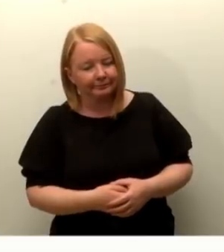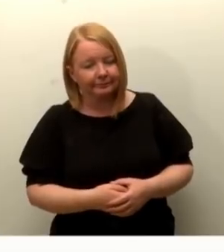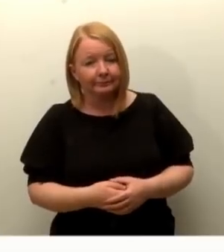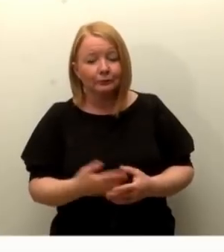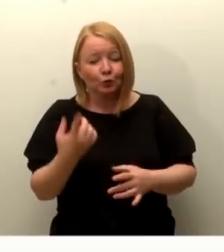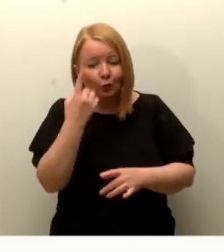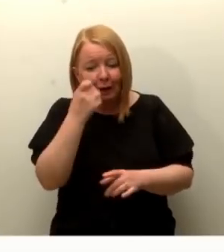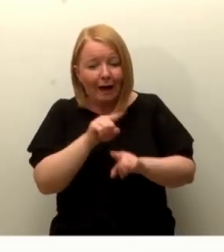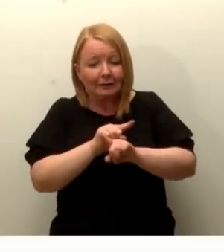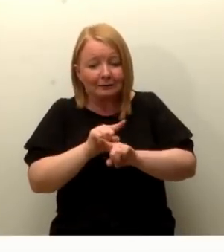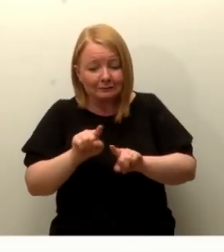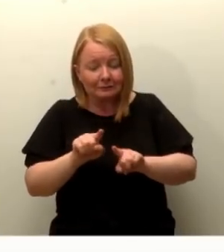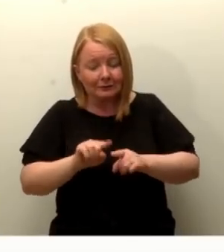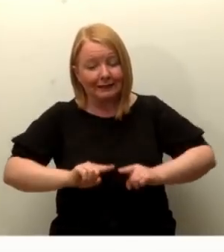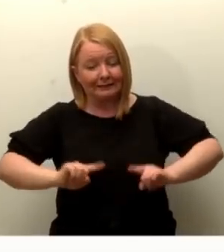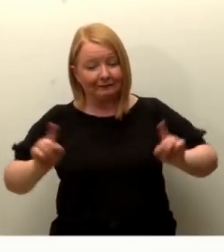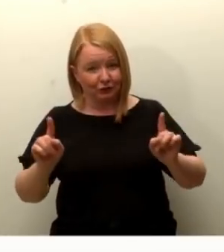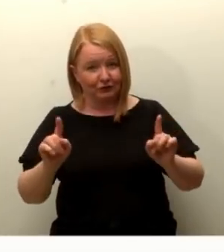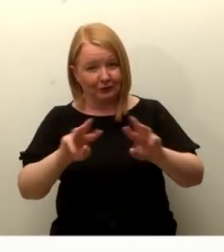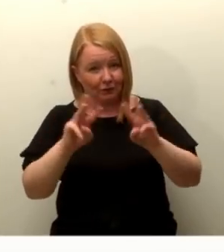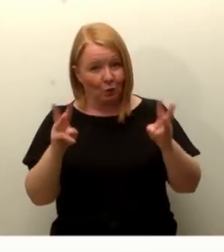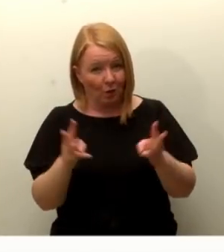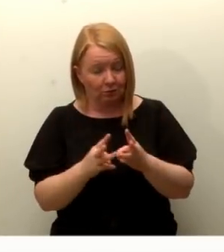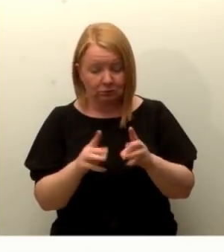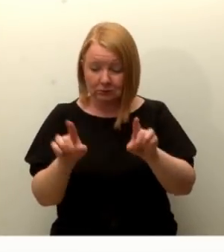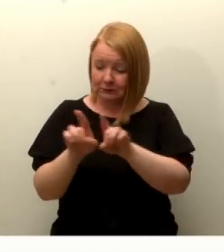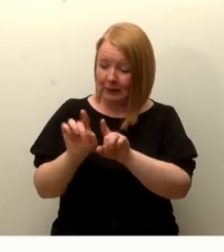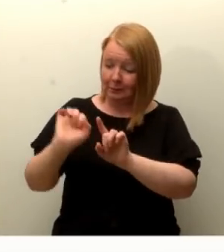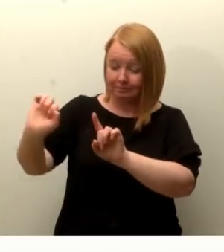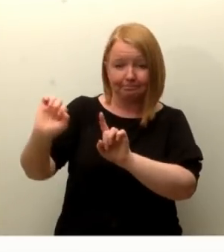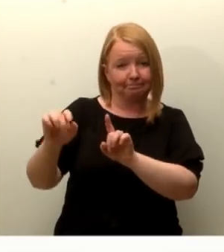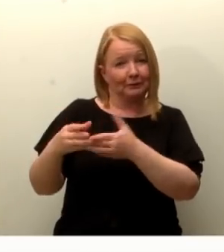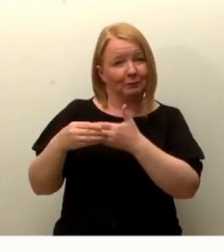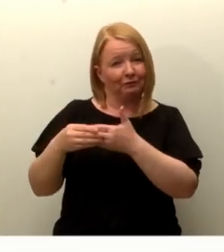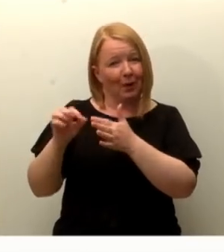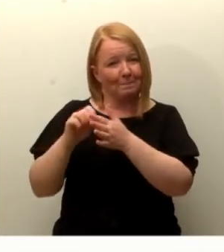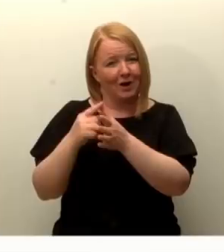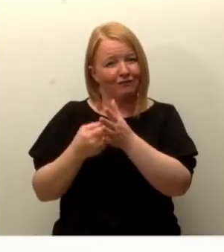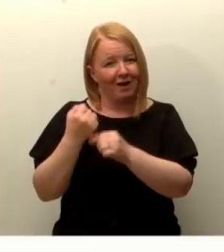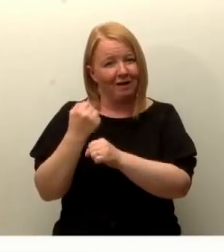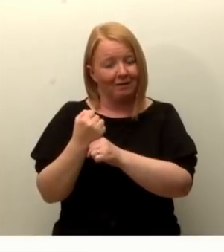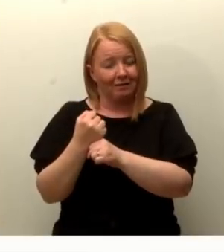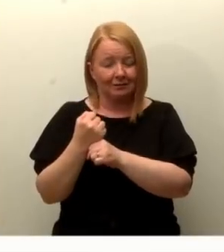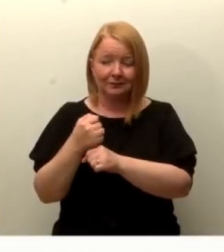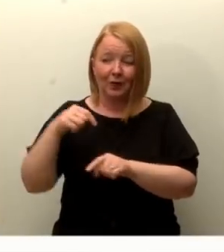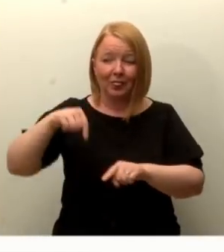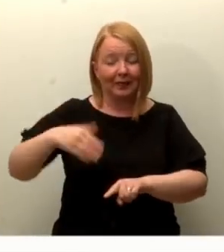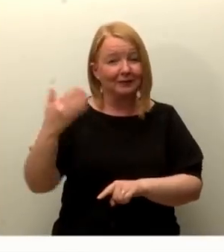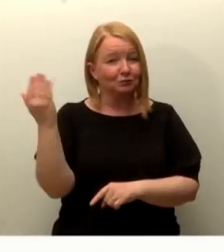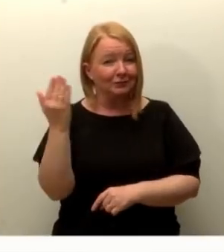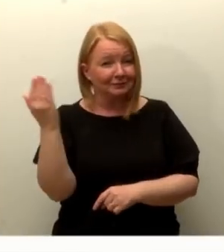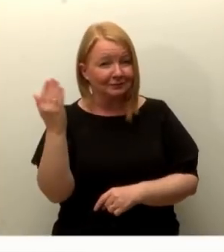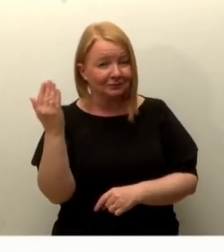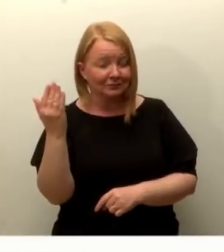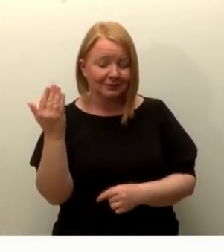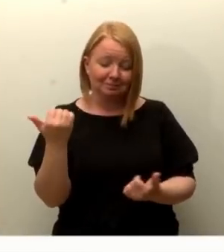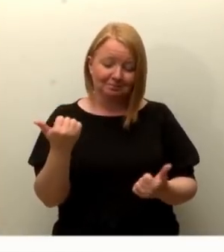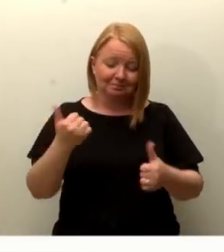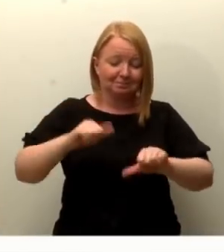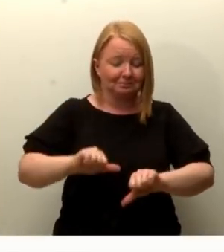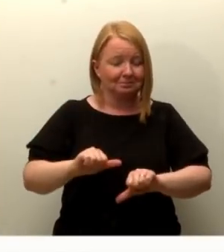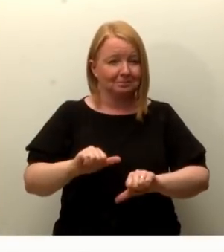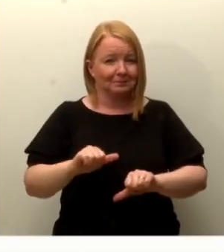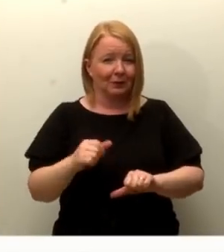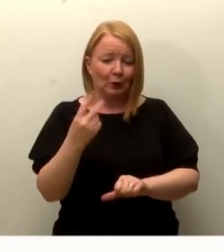make a difference to this world, just as my friend Parag Sancheti has. With this presentation, we conclude the